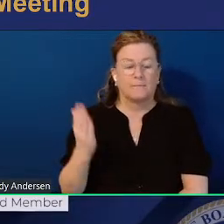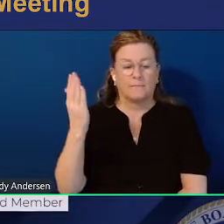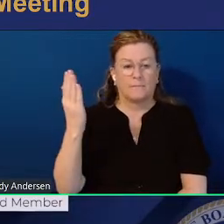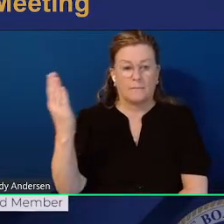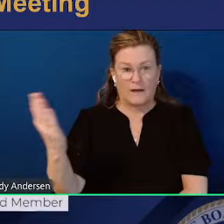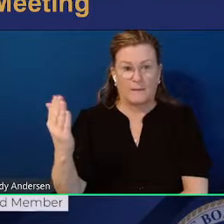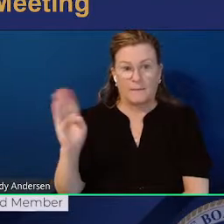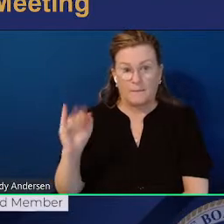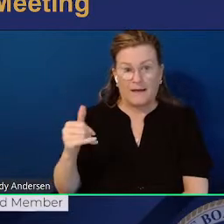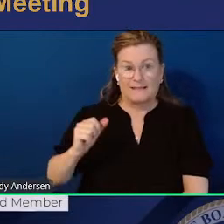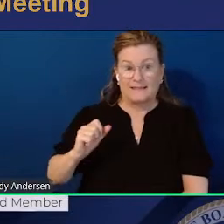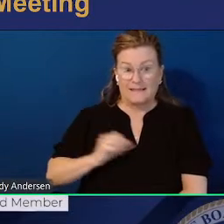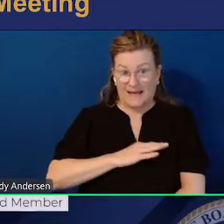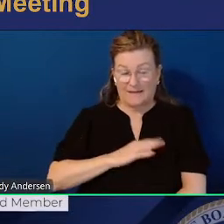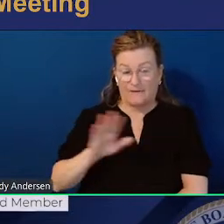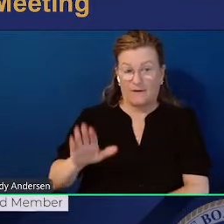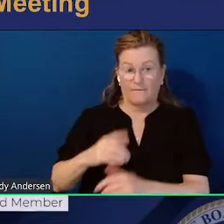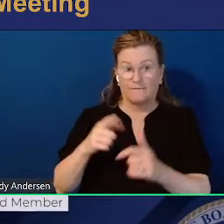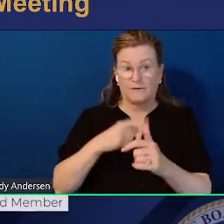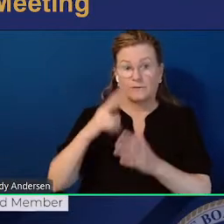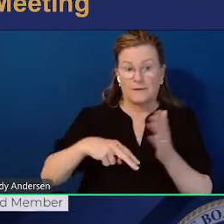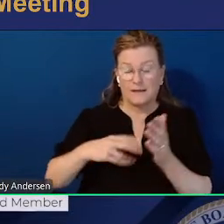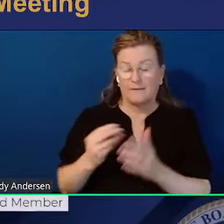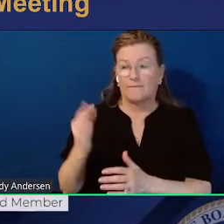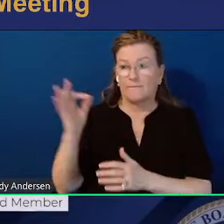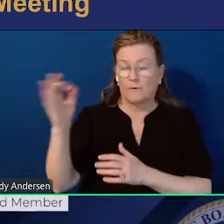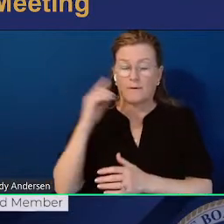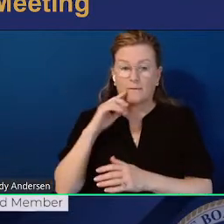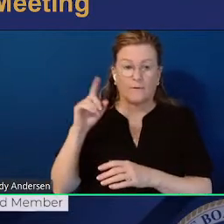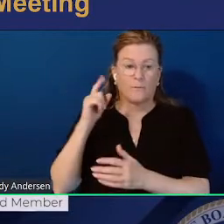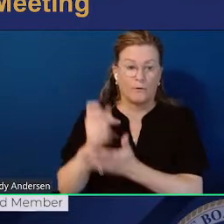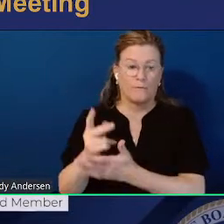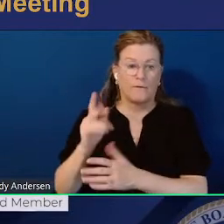first reading and forward to the board for approval on second and final reading.